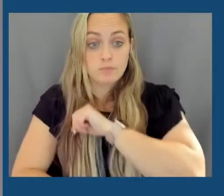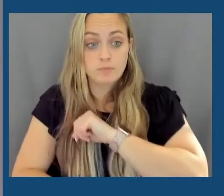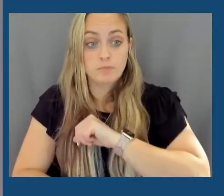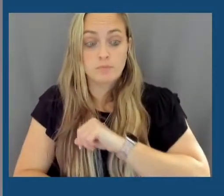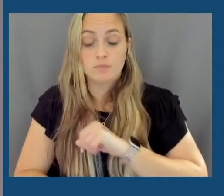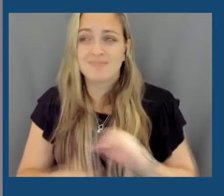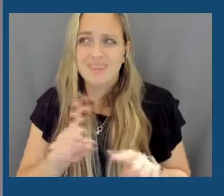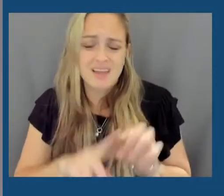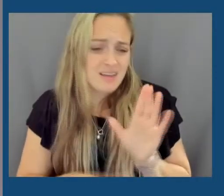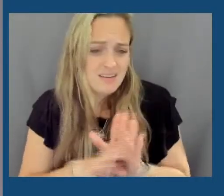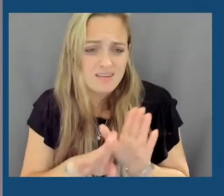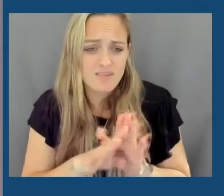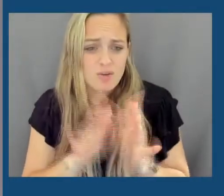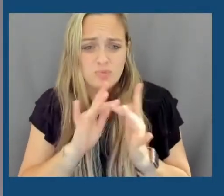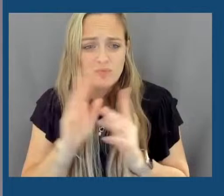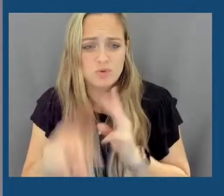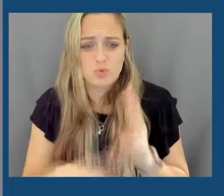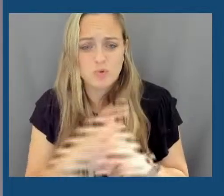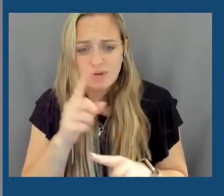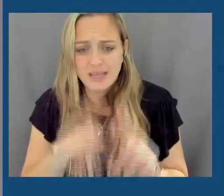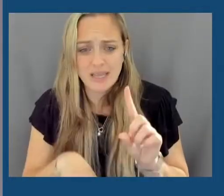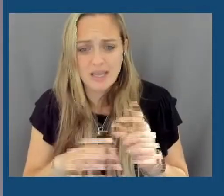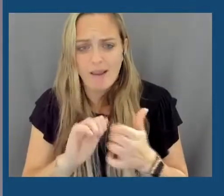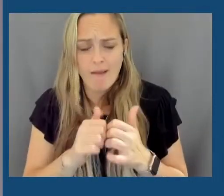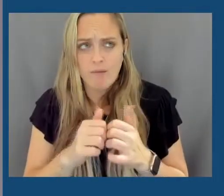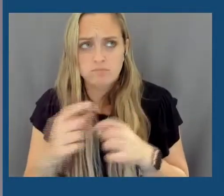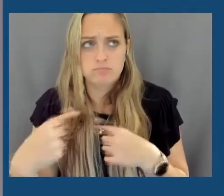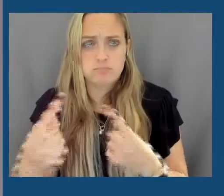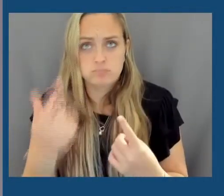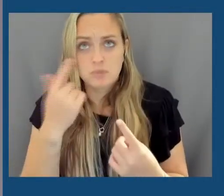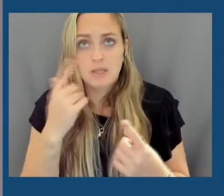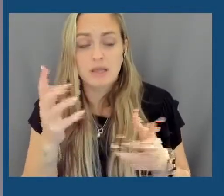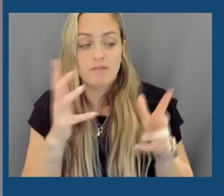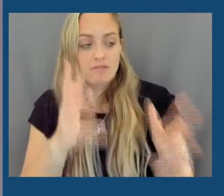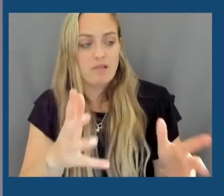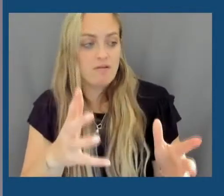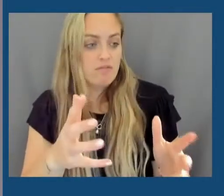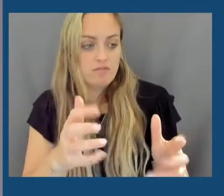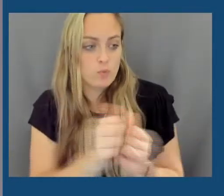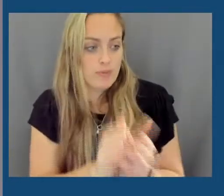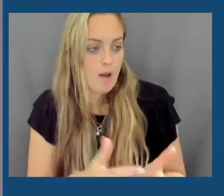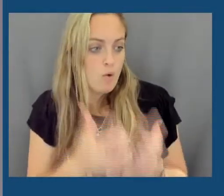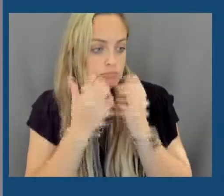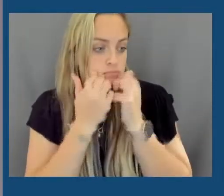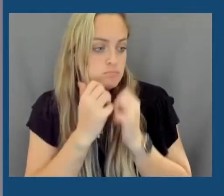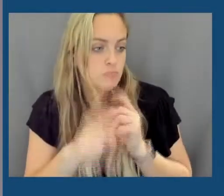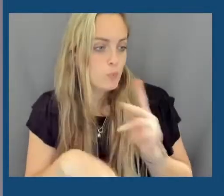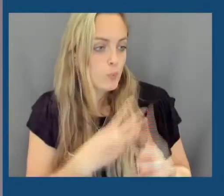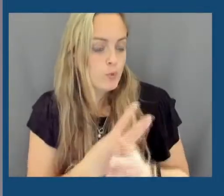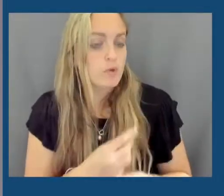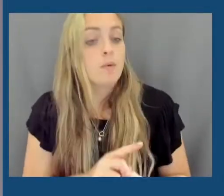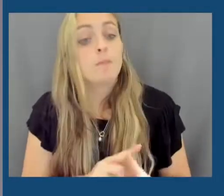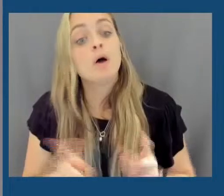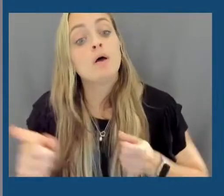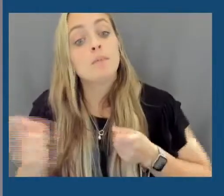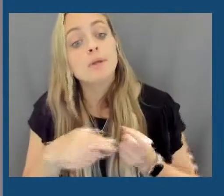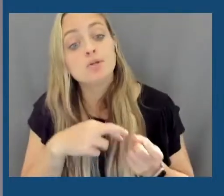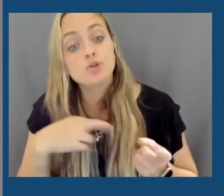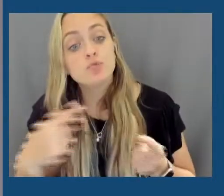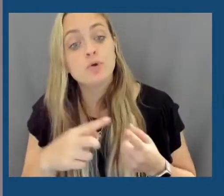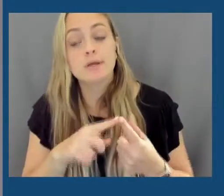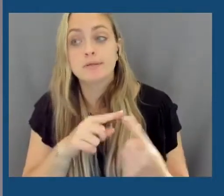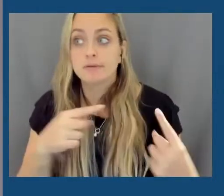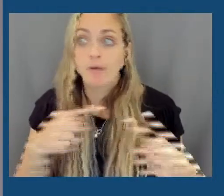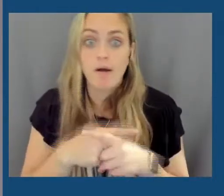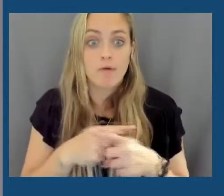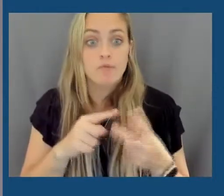world the way they would have if they were left carefree. And managing risk and conflict and